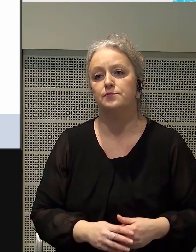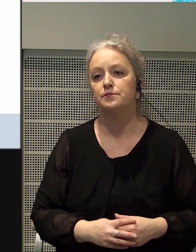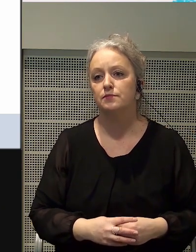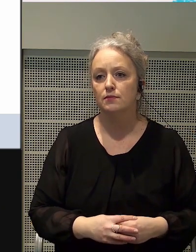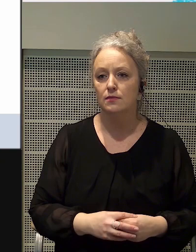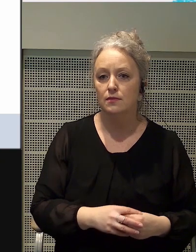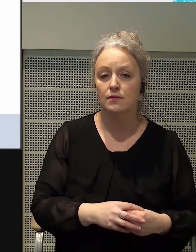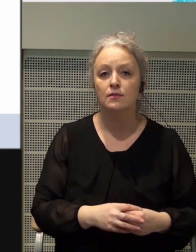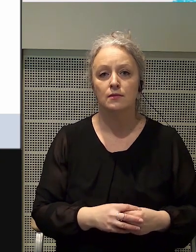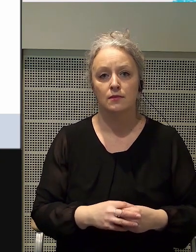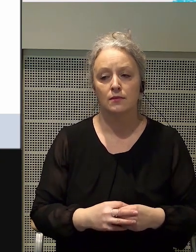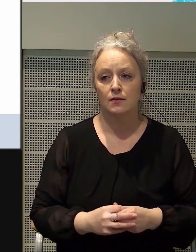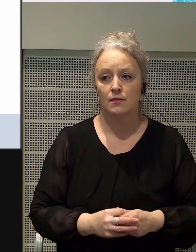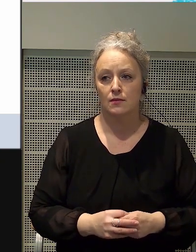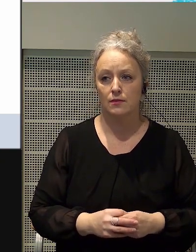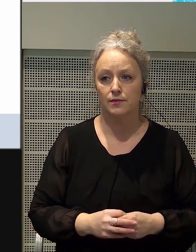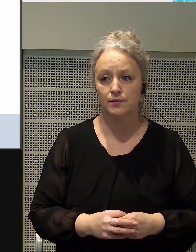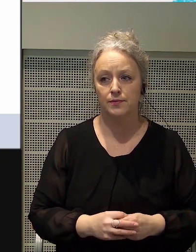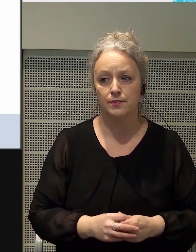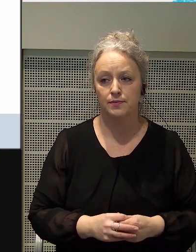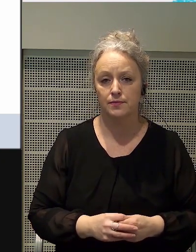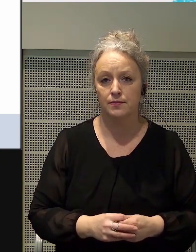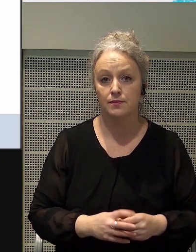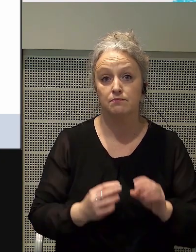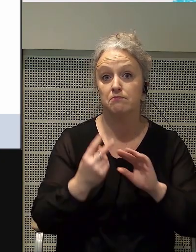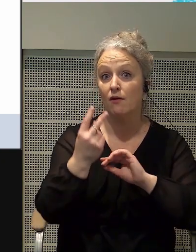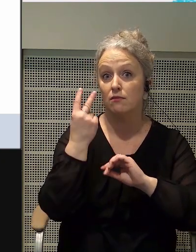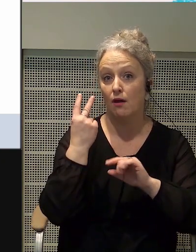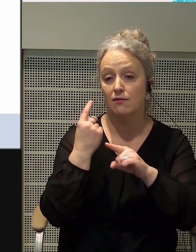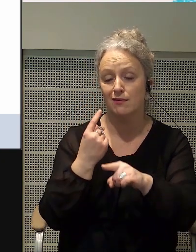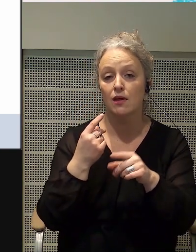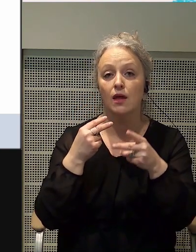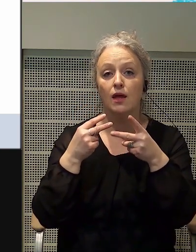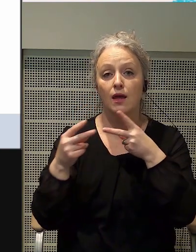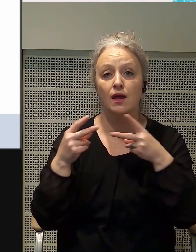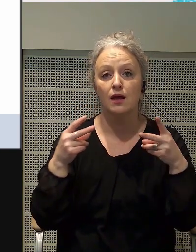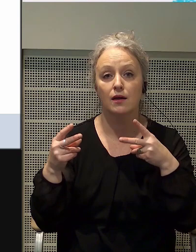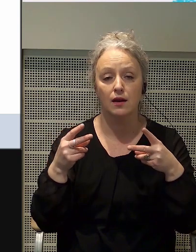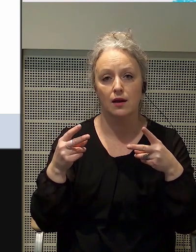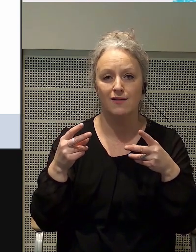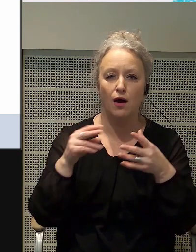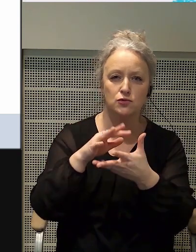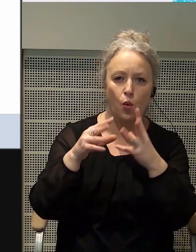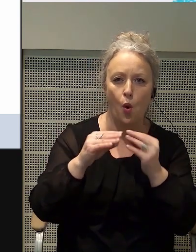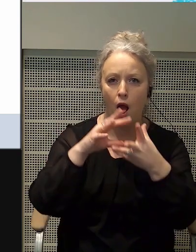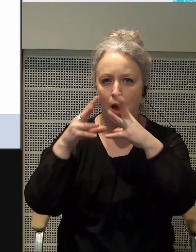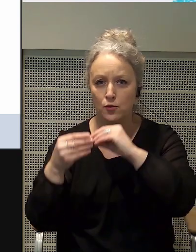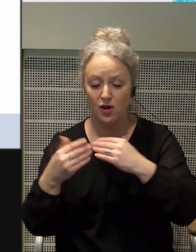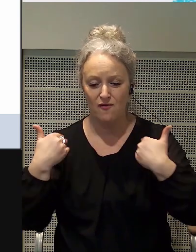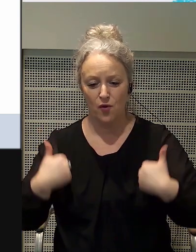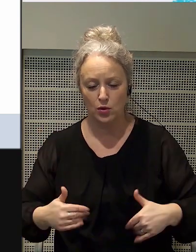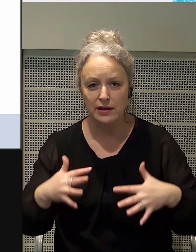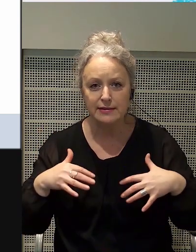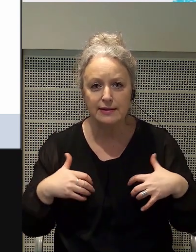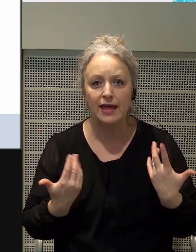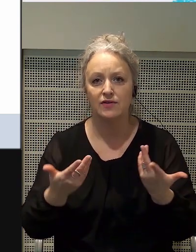different scores on physical health, pain, fatigue, sedentary behavior, mental health,